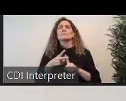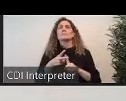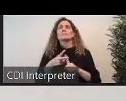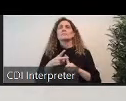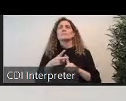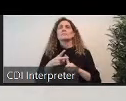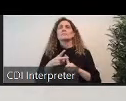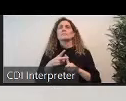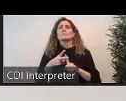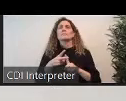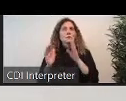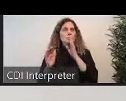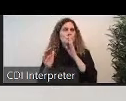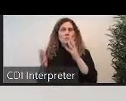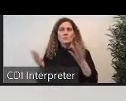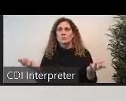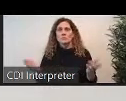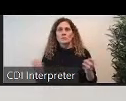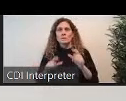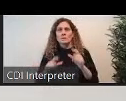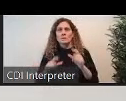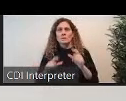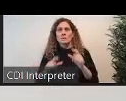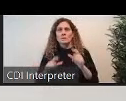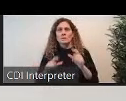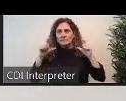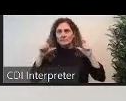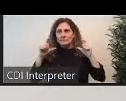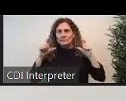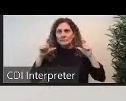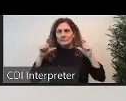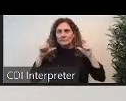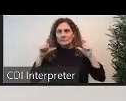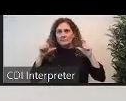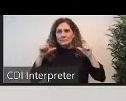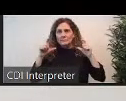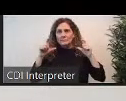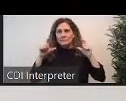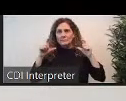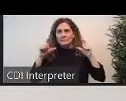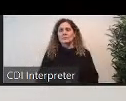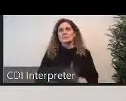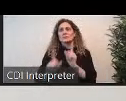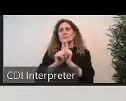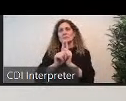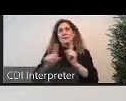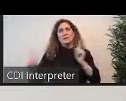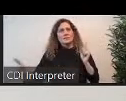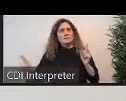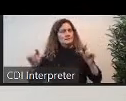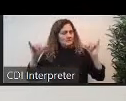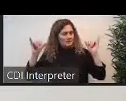wear your mask, physically distance, and avoiding group settings.